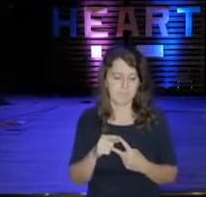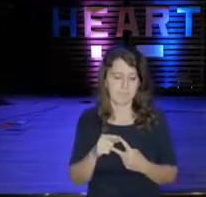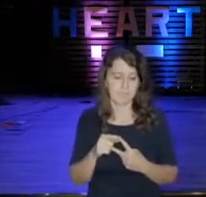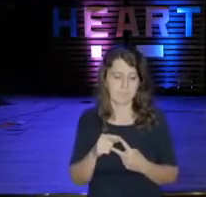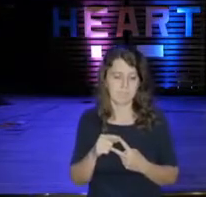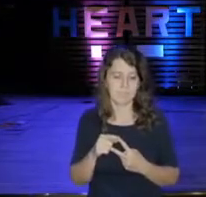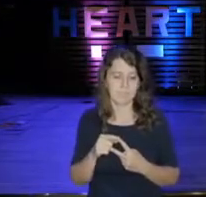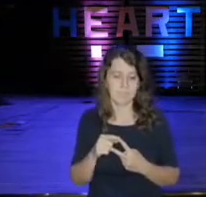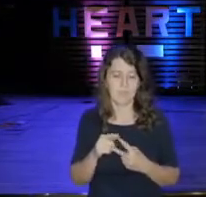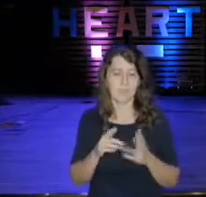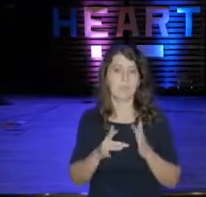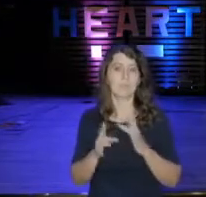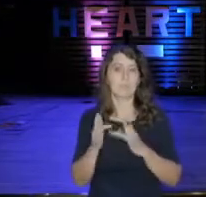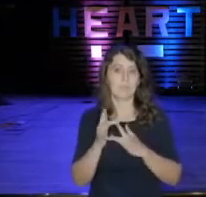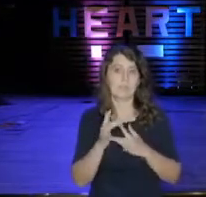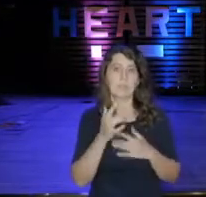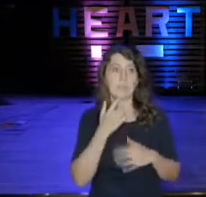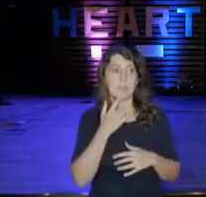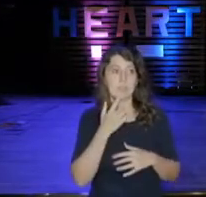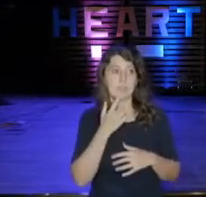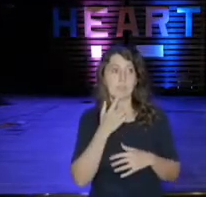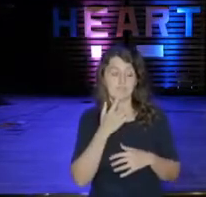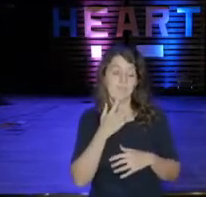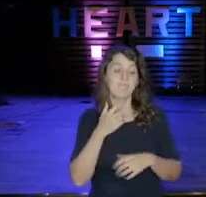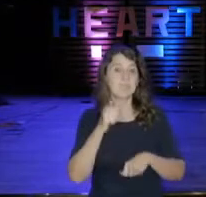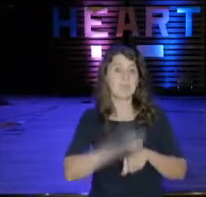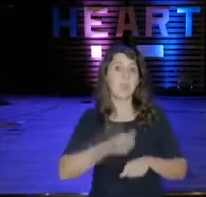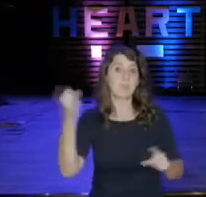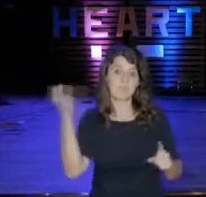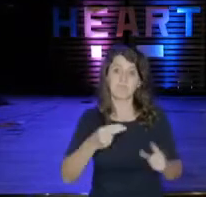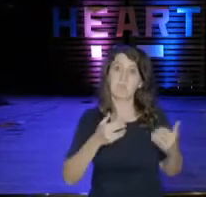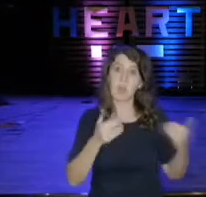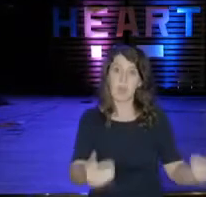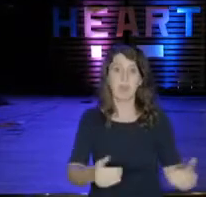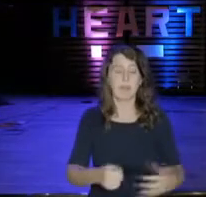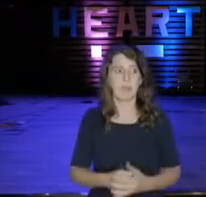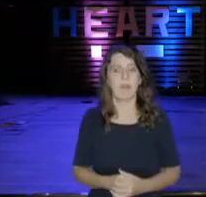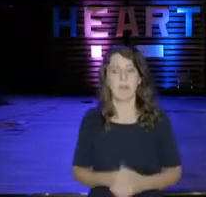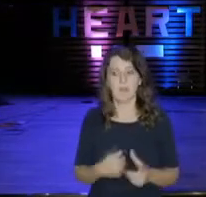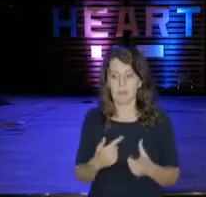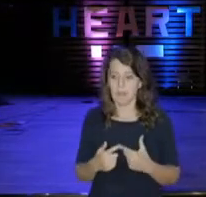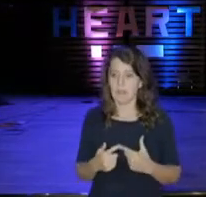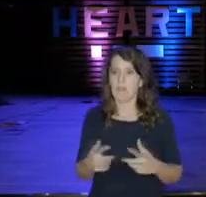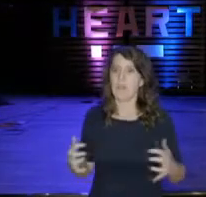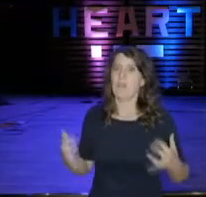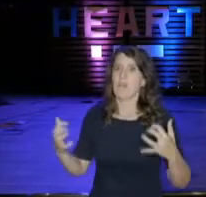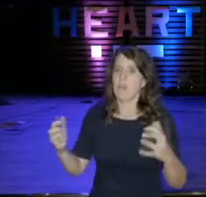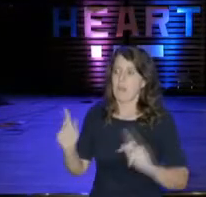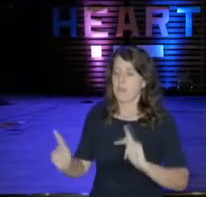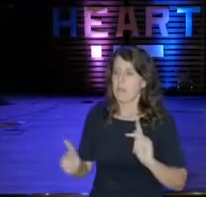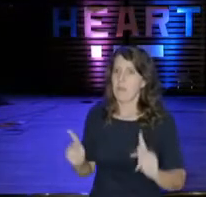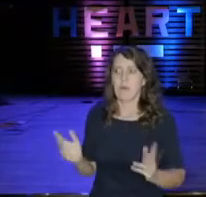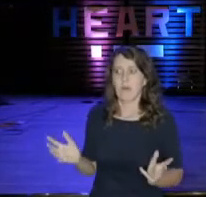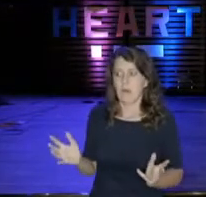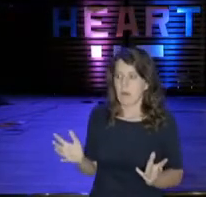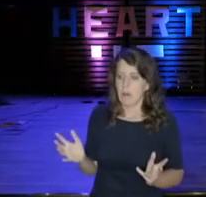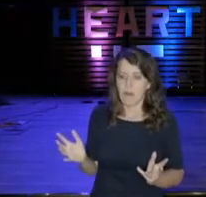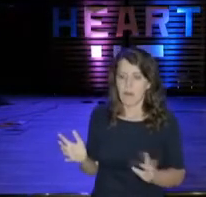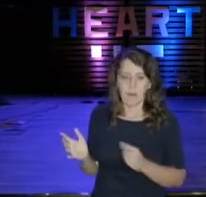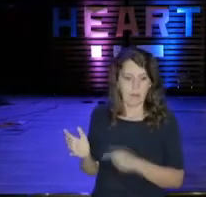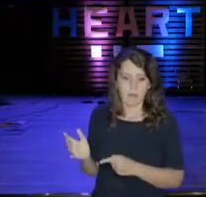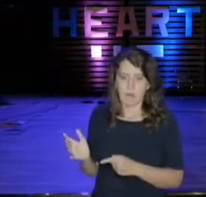if Jesus chooses to condemn her, go ahead and stone her, then the crowd would be, they would say, well, he's